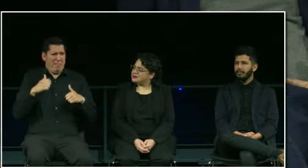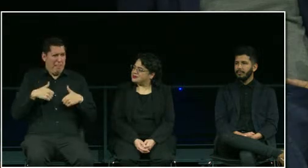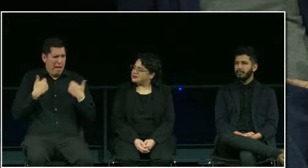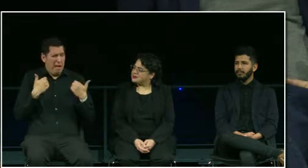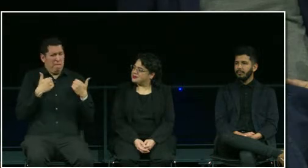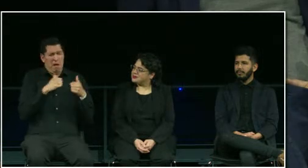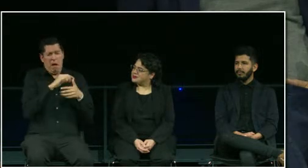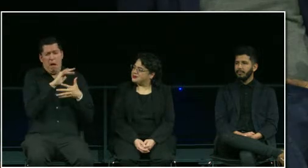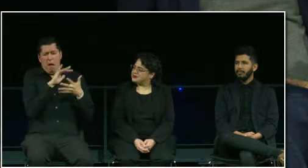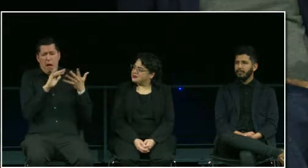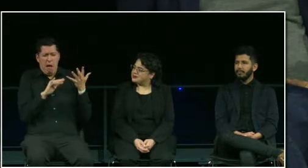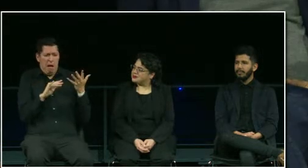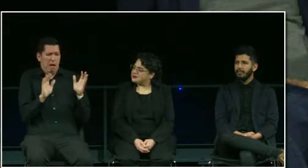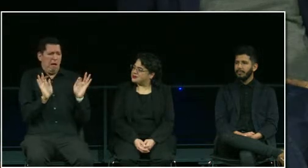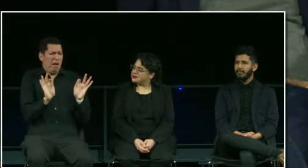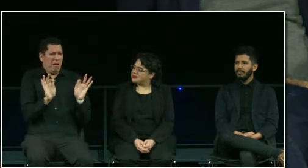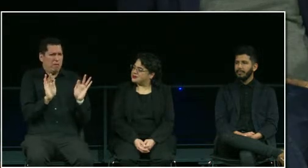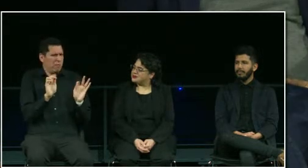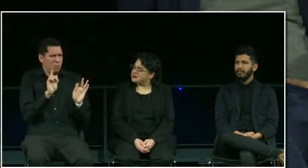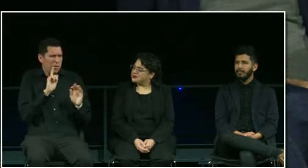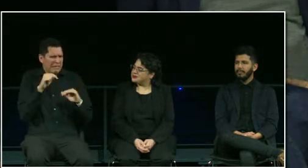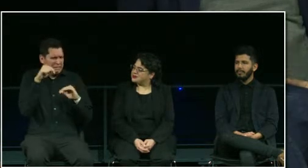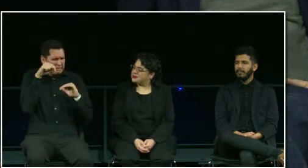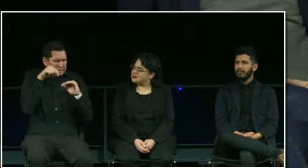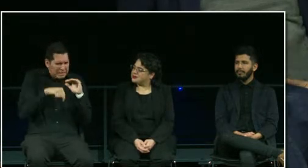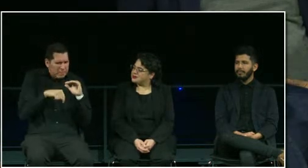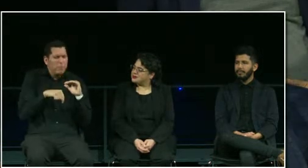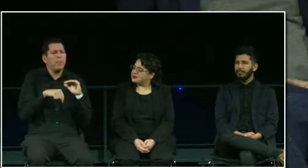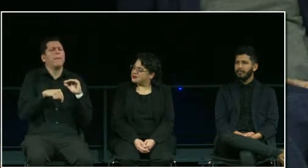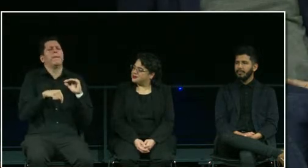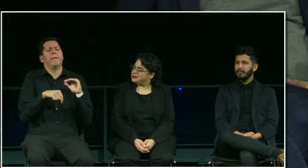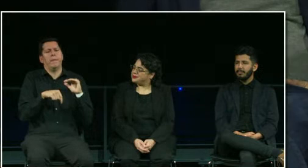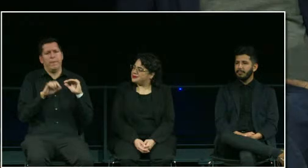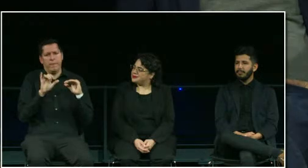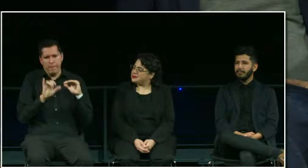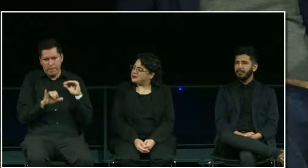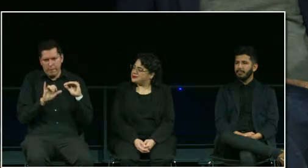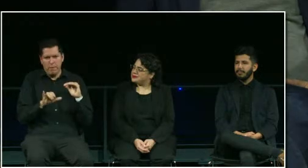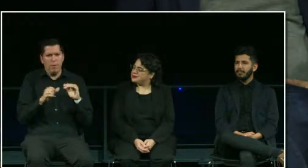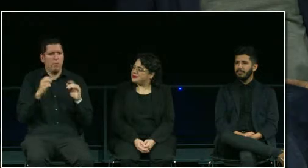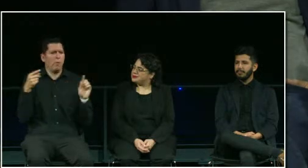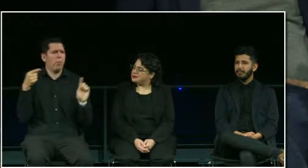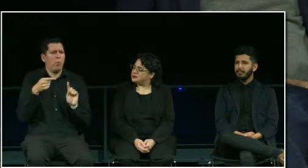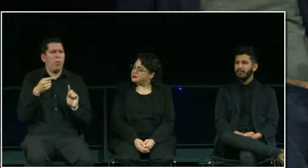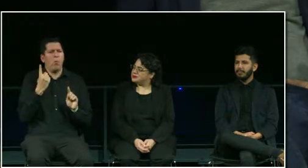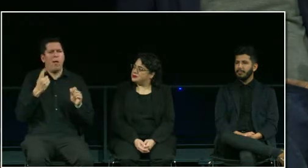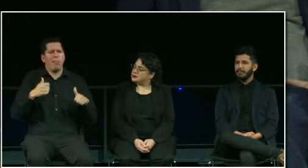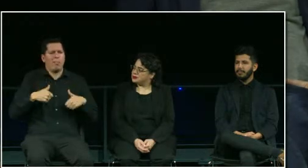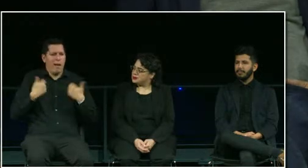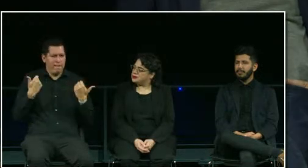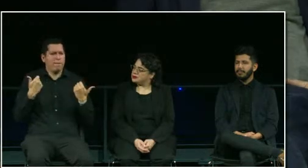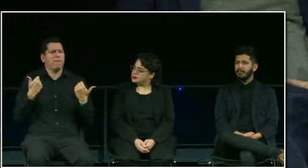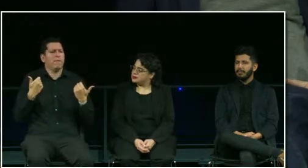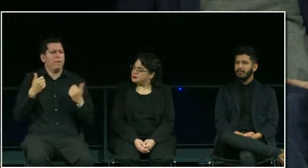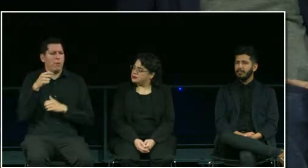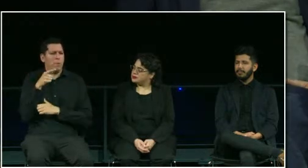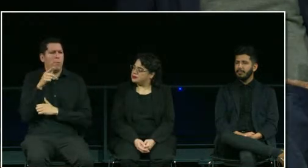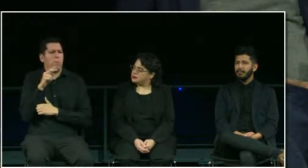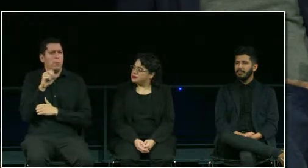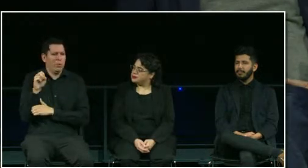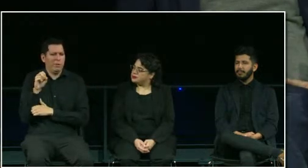we boiled it down, it was, this is about, we have one life. Puss in Boots realizes he has one